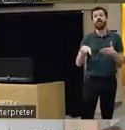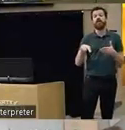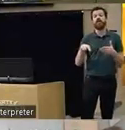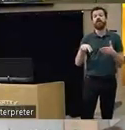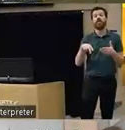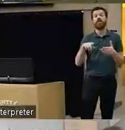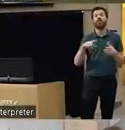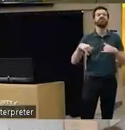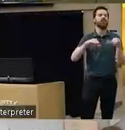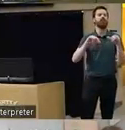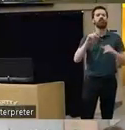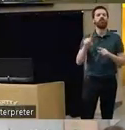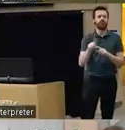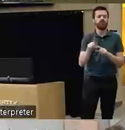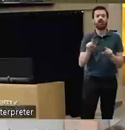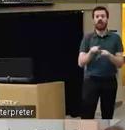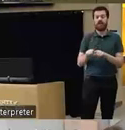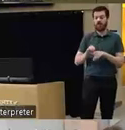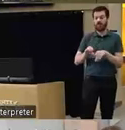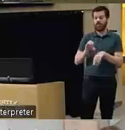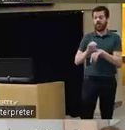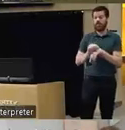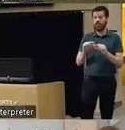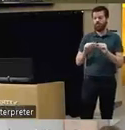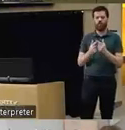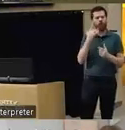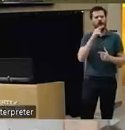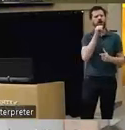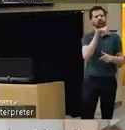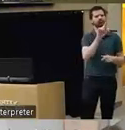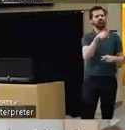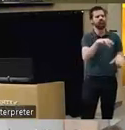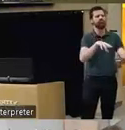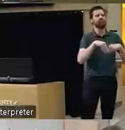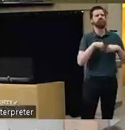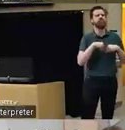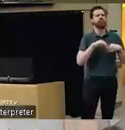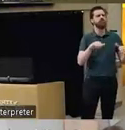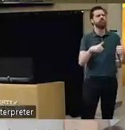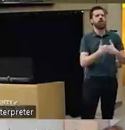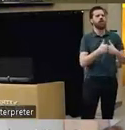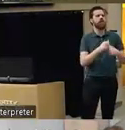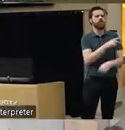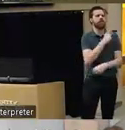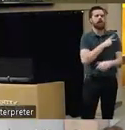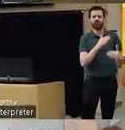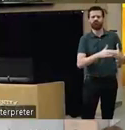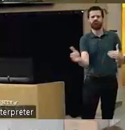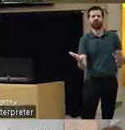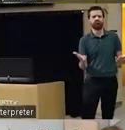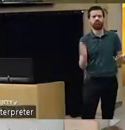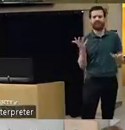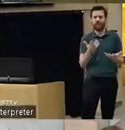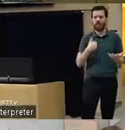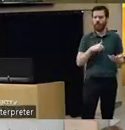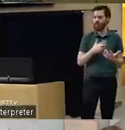is why as a consulting group, do you not just take on difficult patients? And definitely that is what we want. That